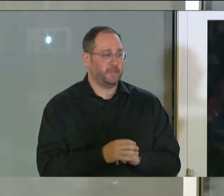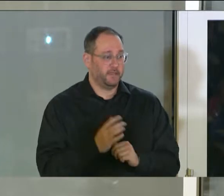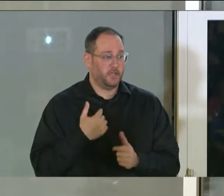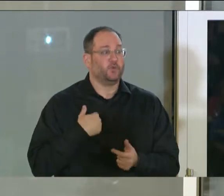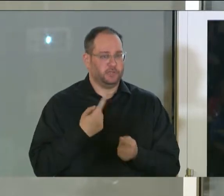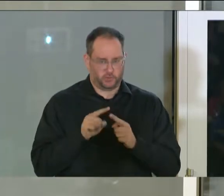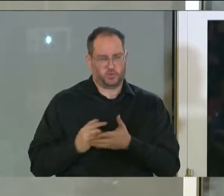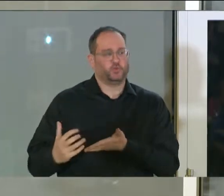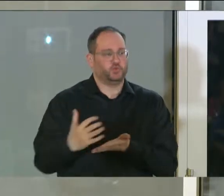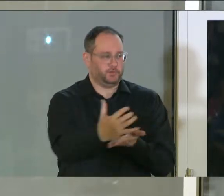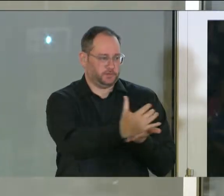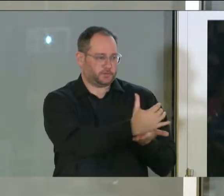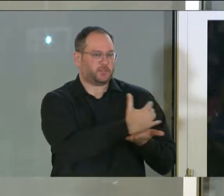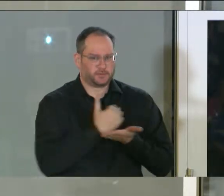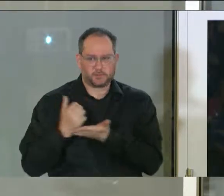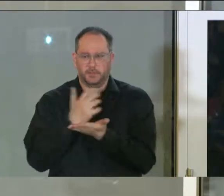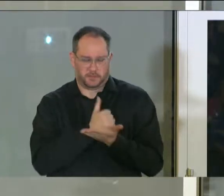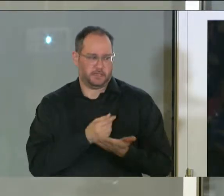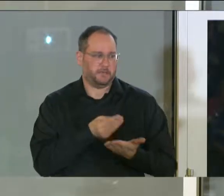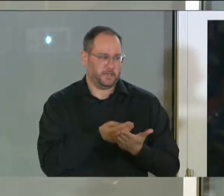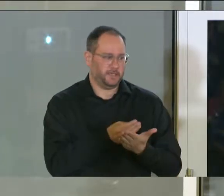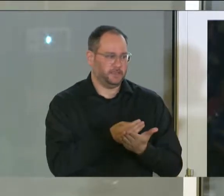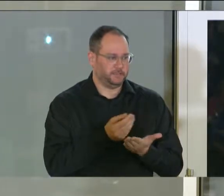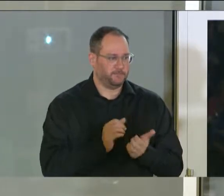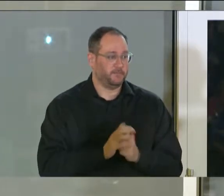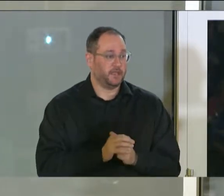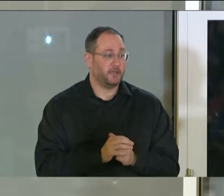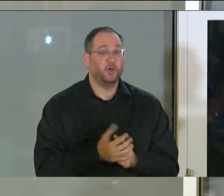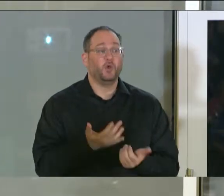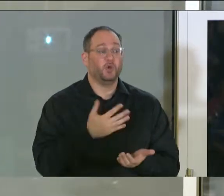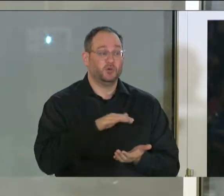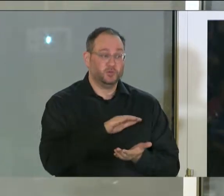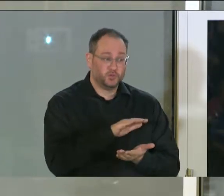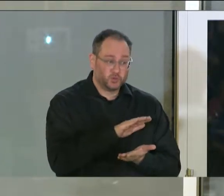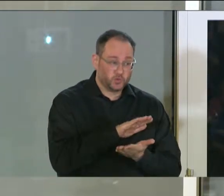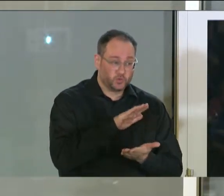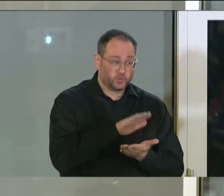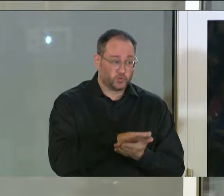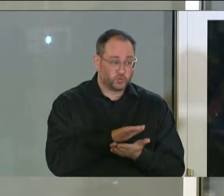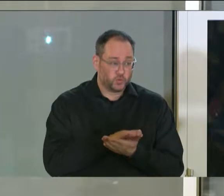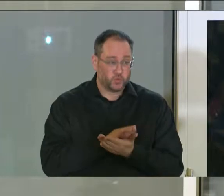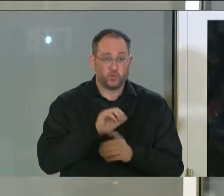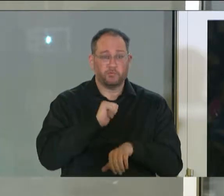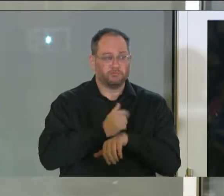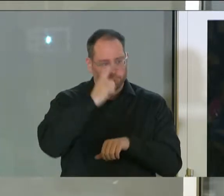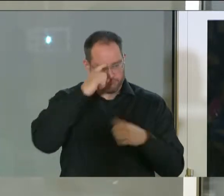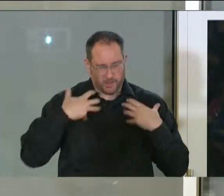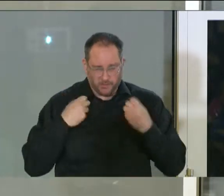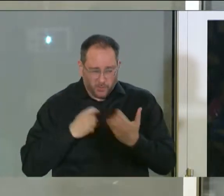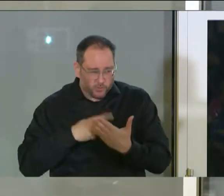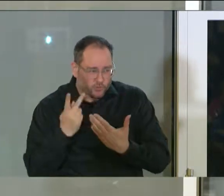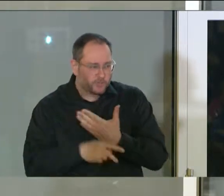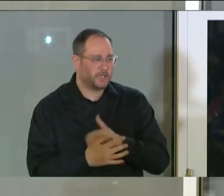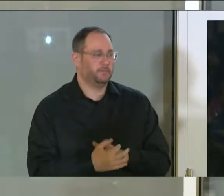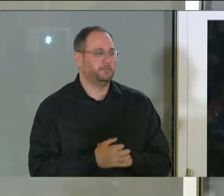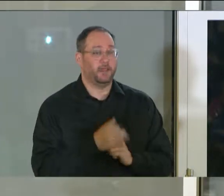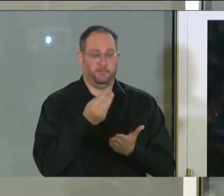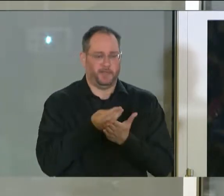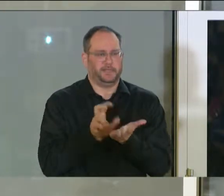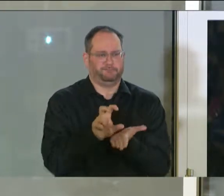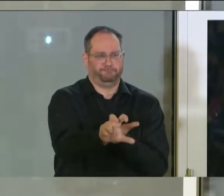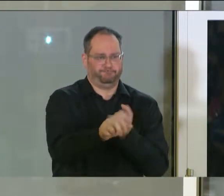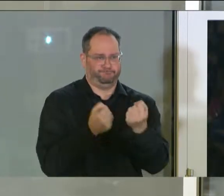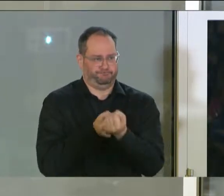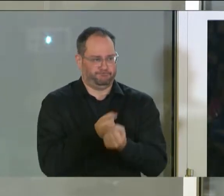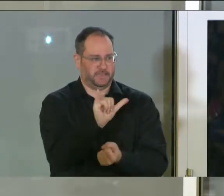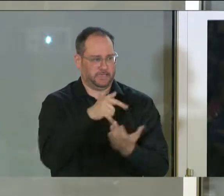puts significant dollars in our school-based mental health programs. And Most specifically, we spend about